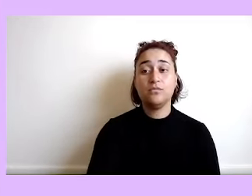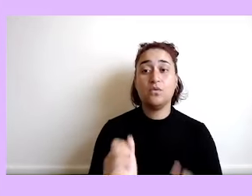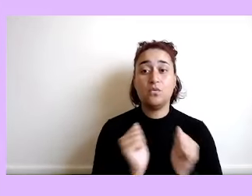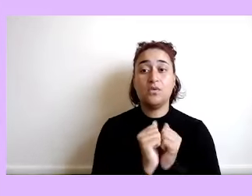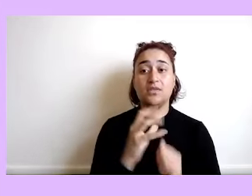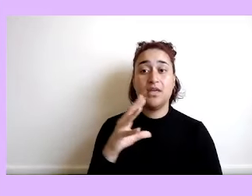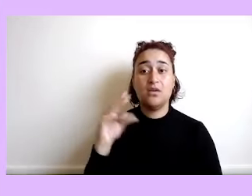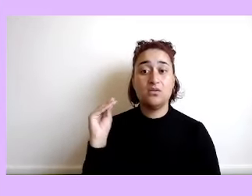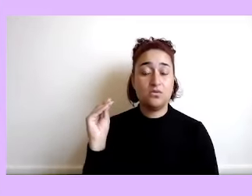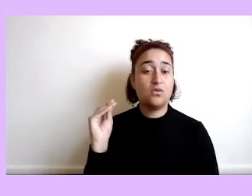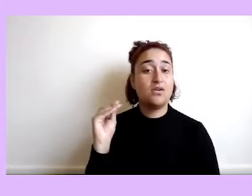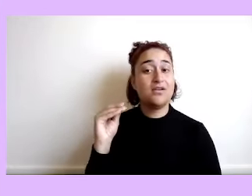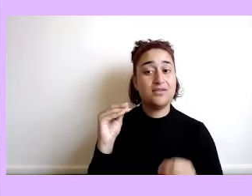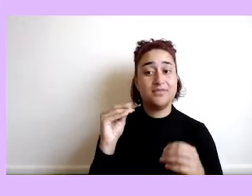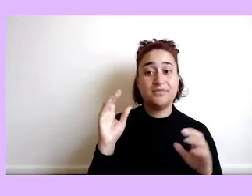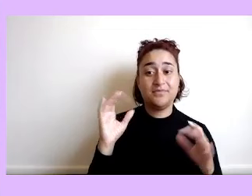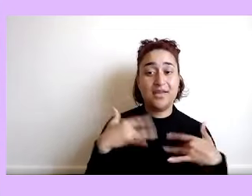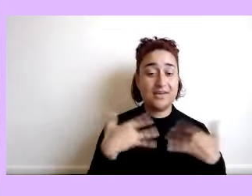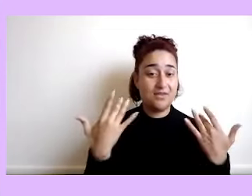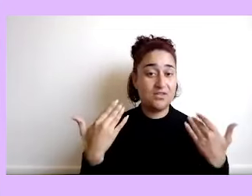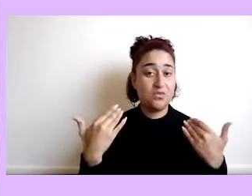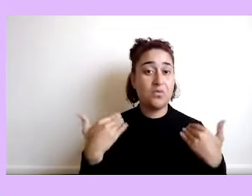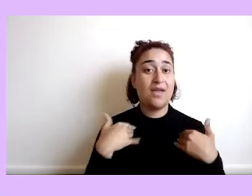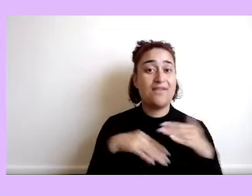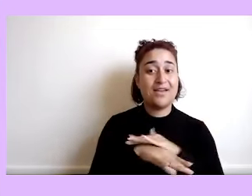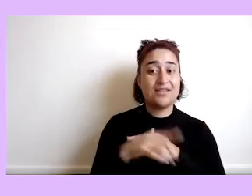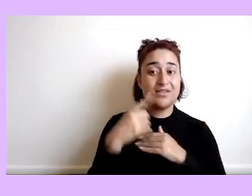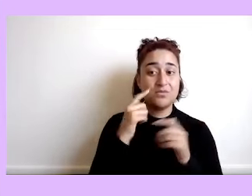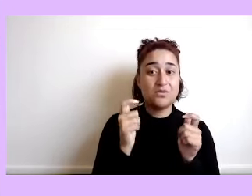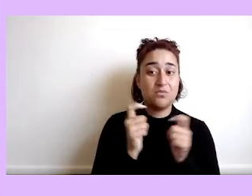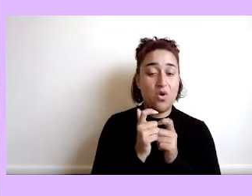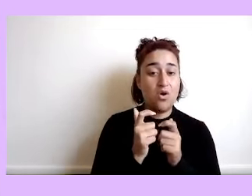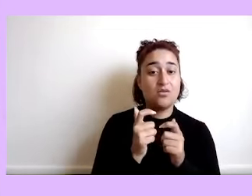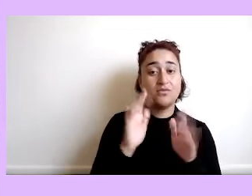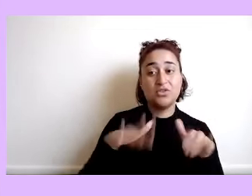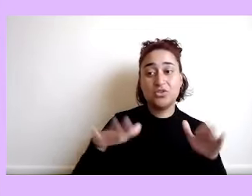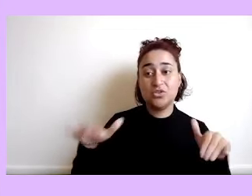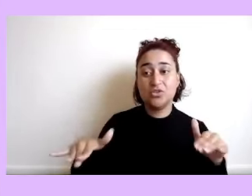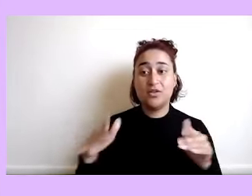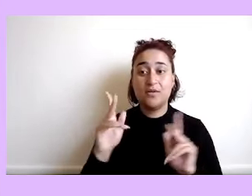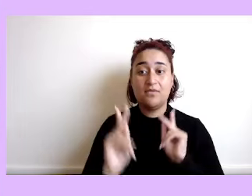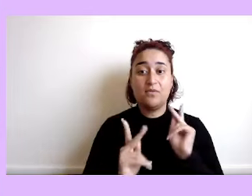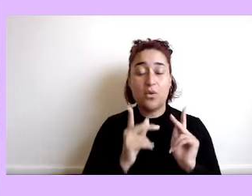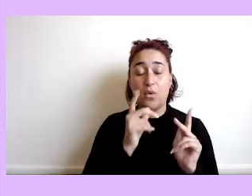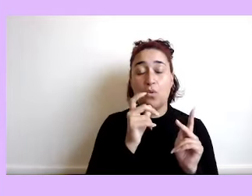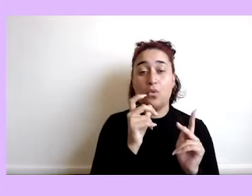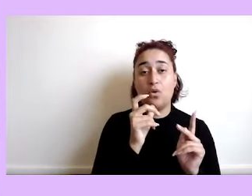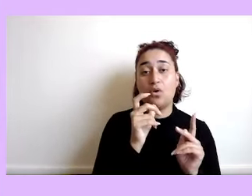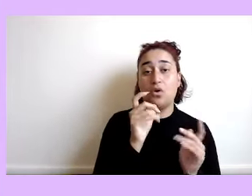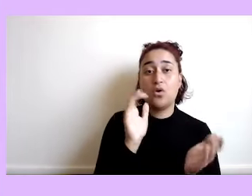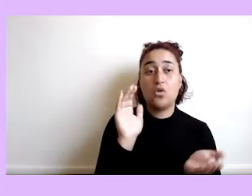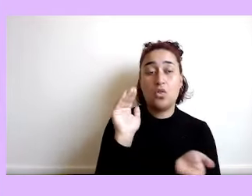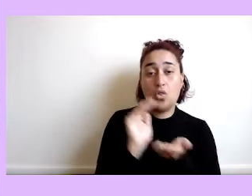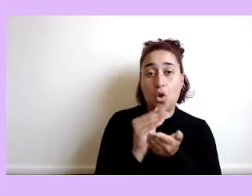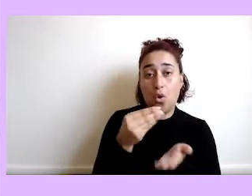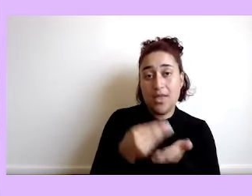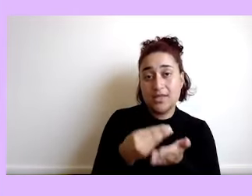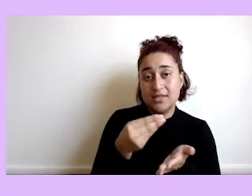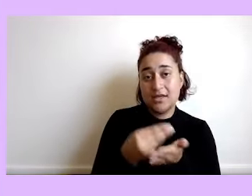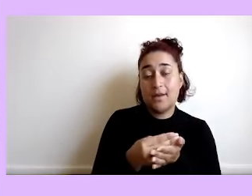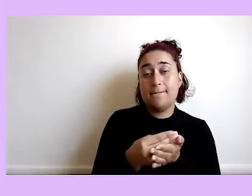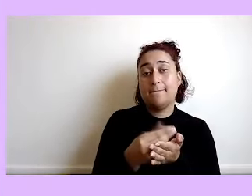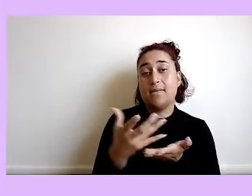provide accessibilities for families with small children, families who are low income, families who maybe do not have cars. So